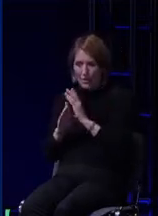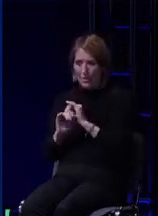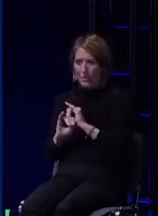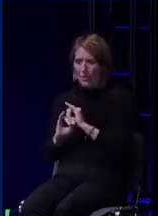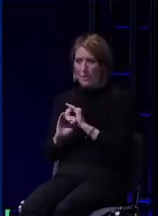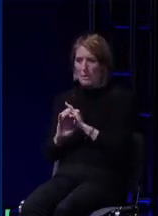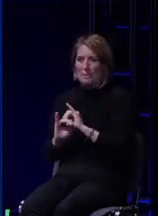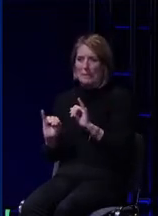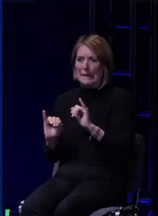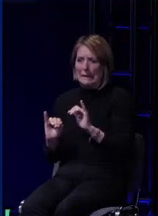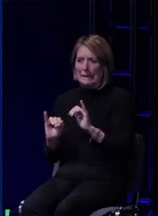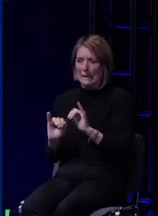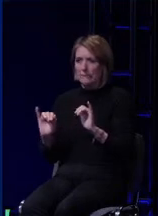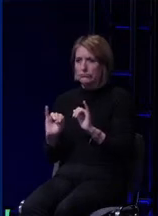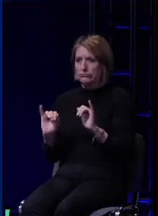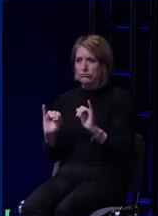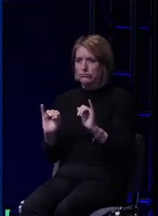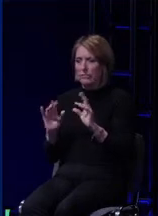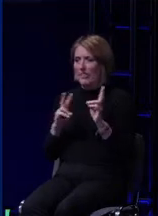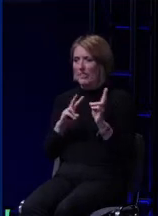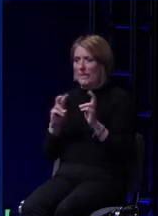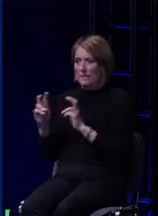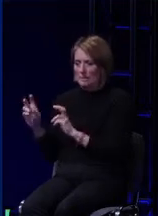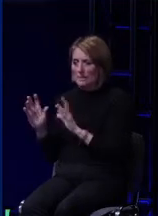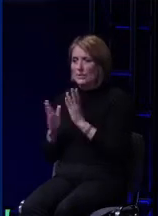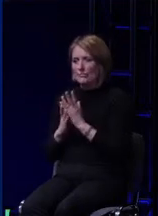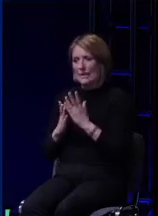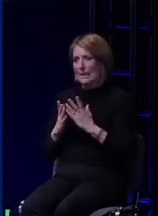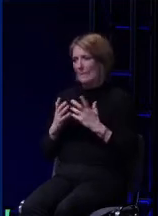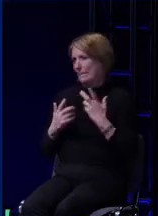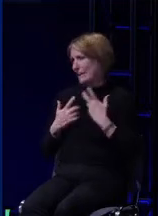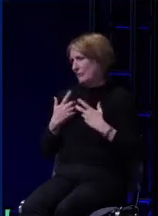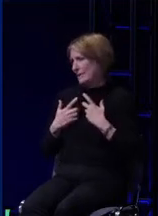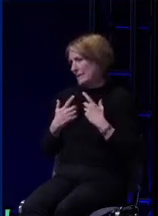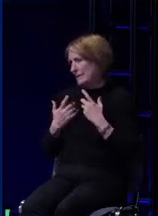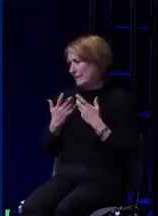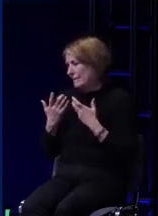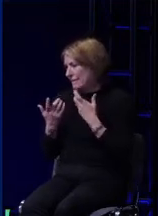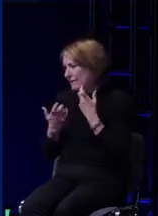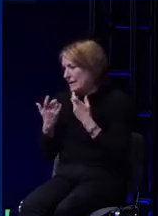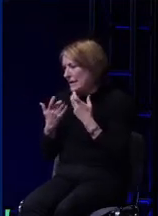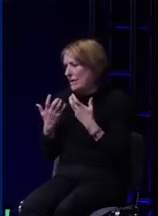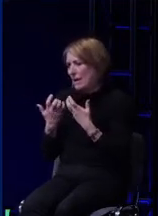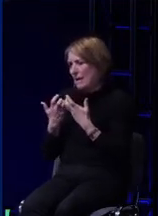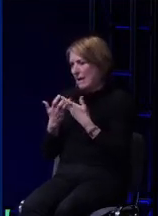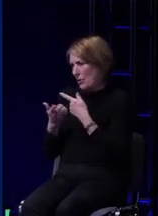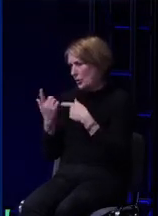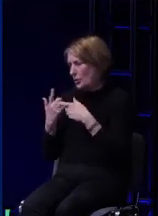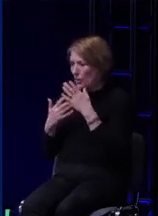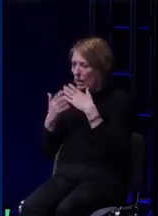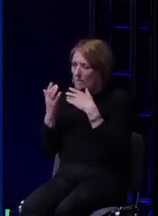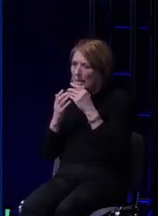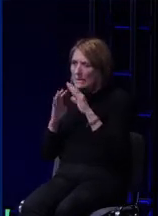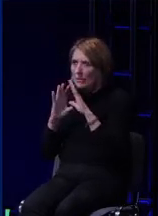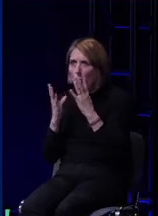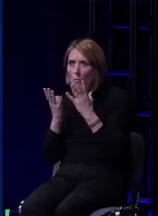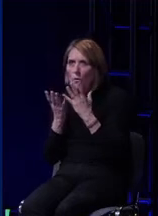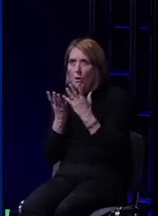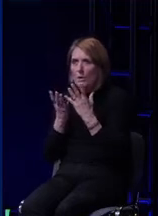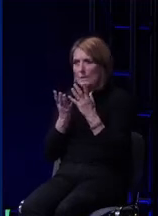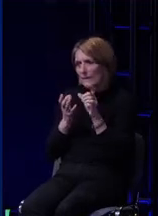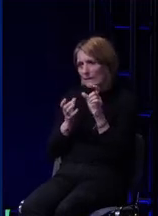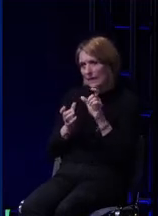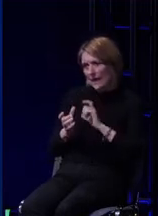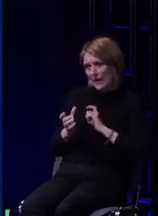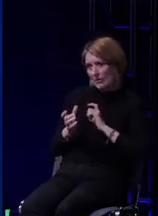themes. And I'm interested in finding out how you guys build these worlds that characters inhabit, that are